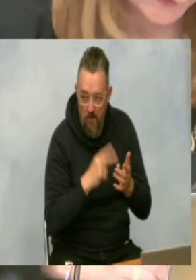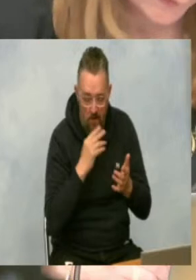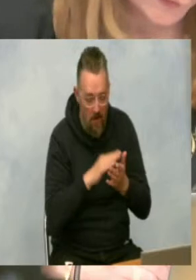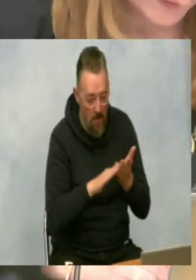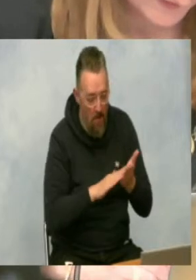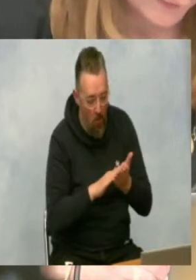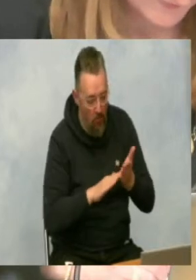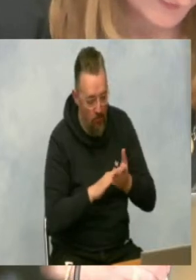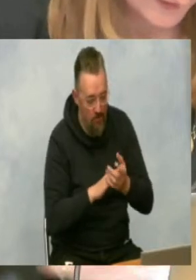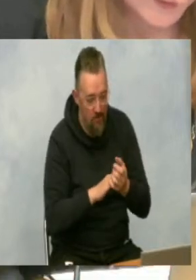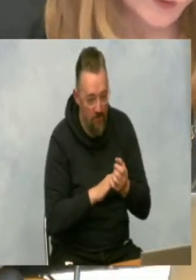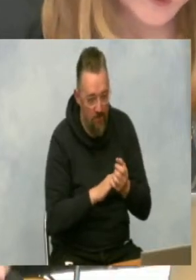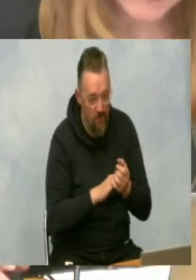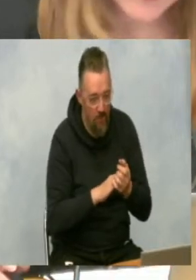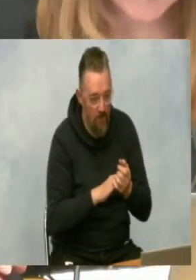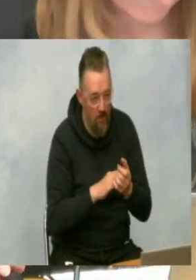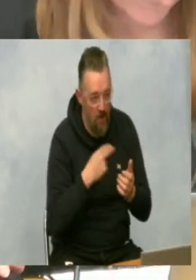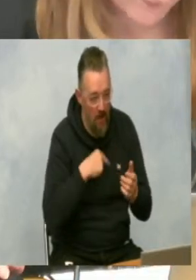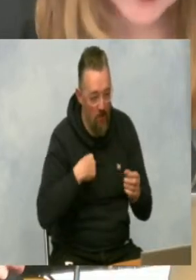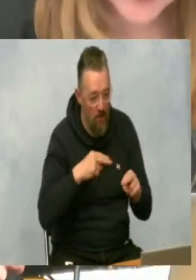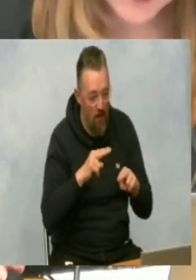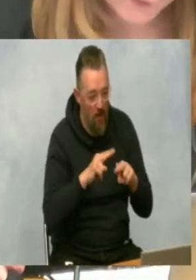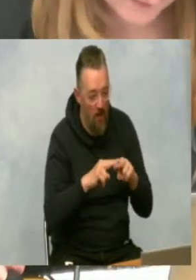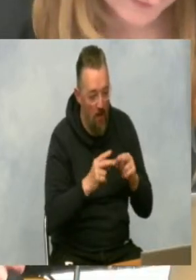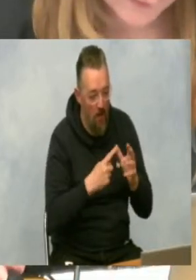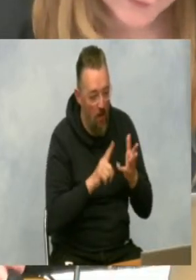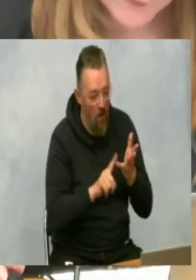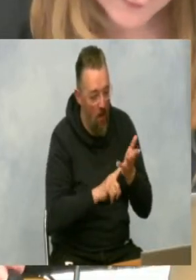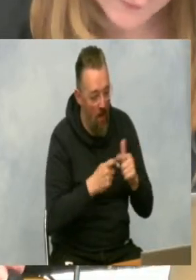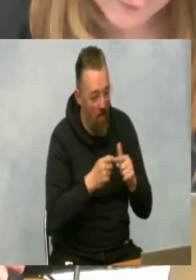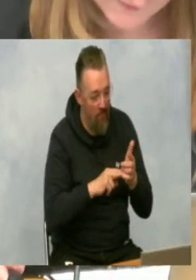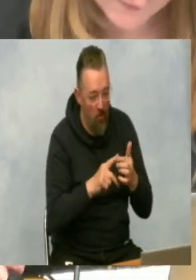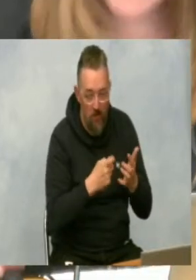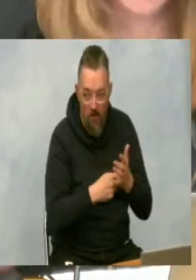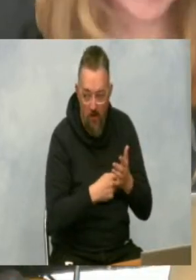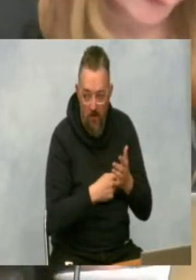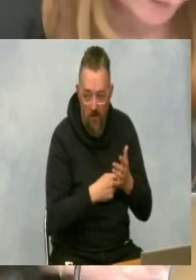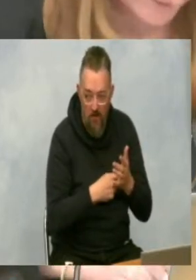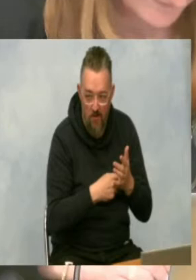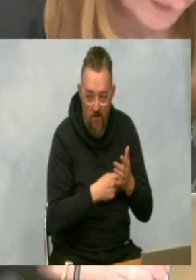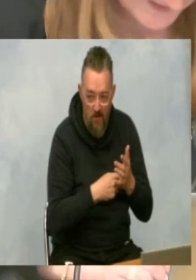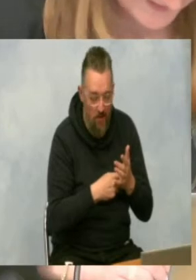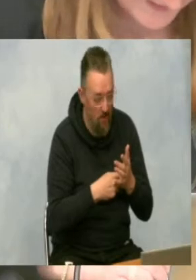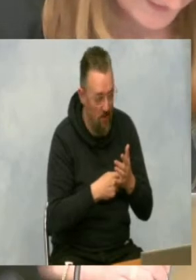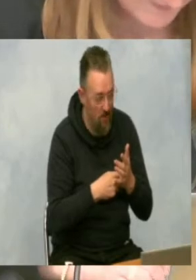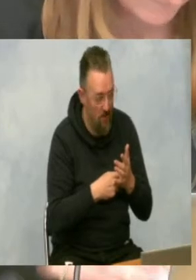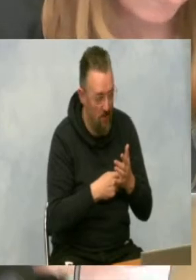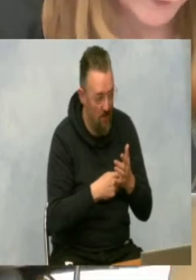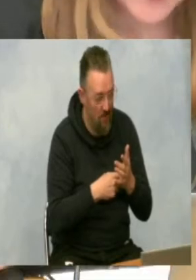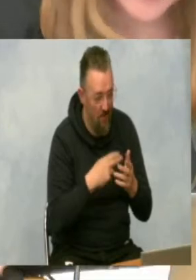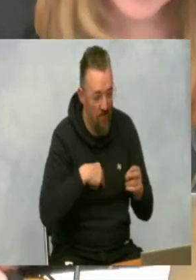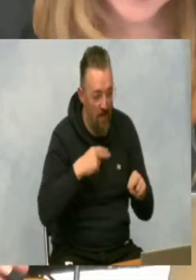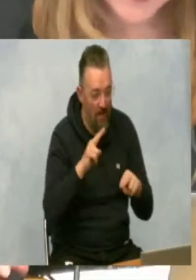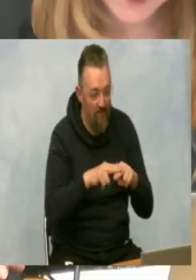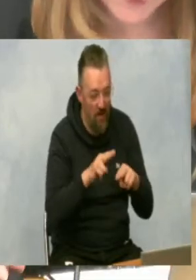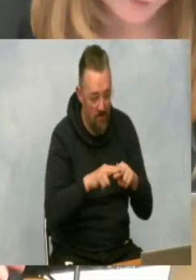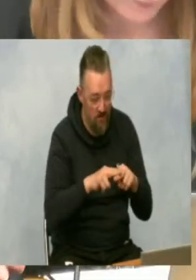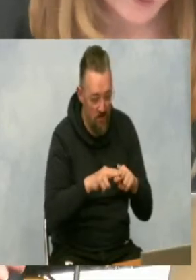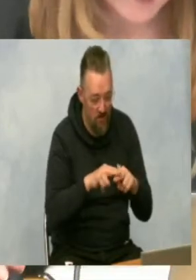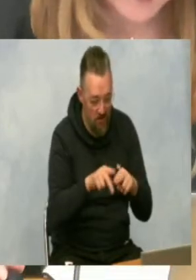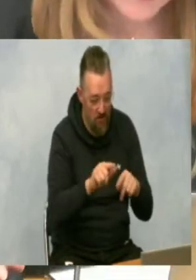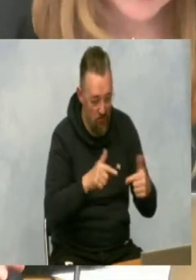Apologies, thank you. Councillor Faulkner. Thank you. Councillor Ferguson